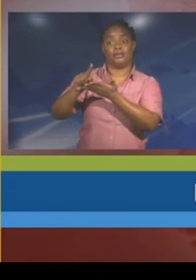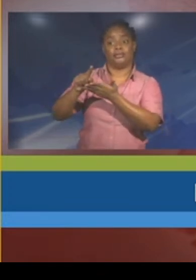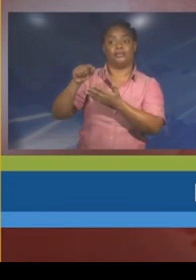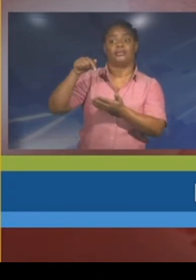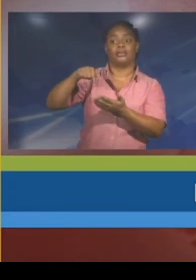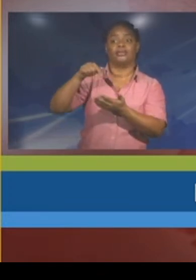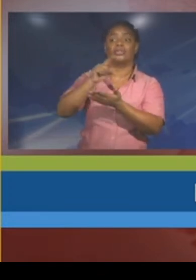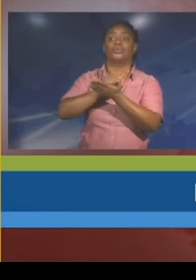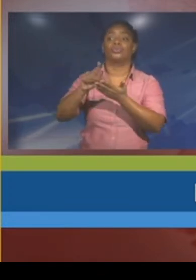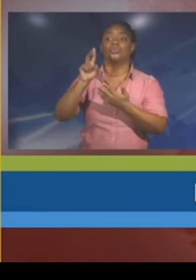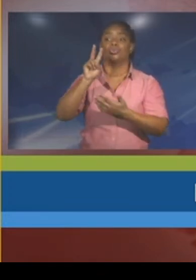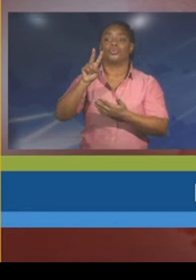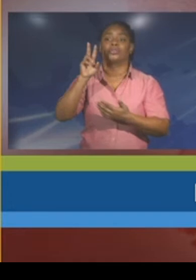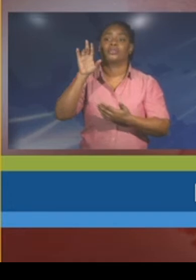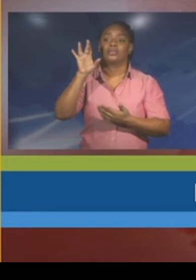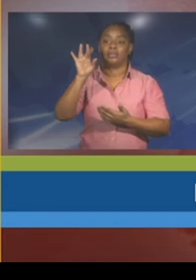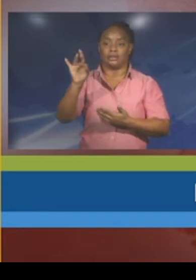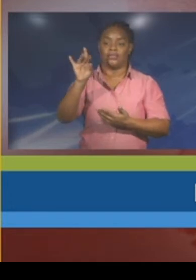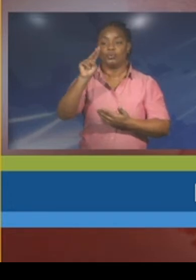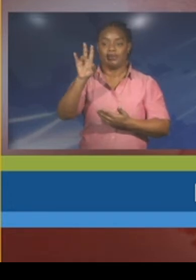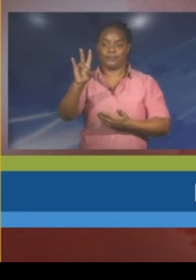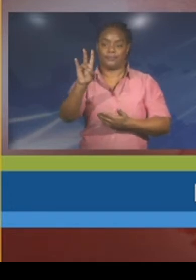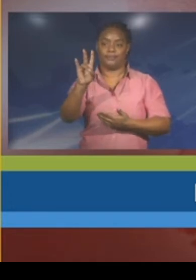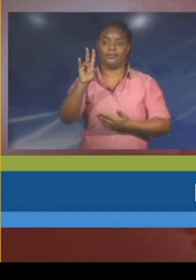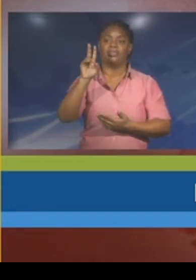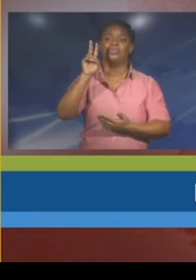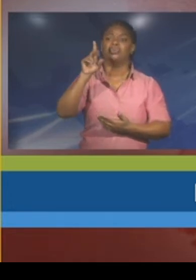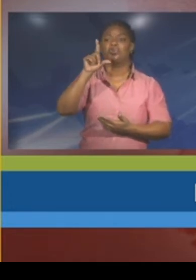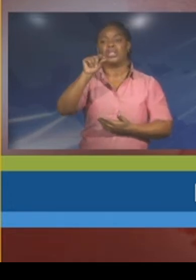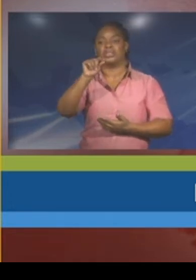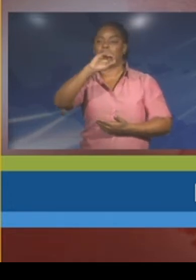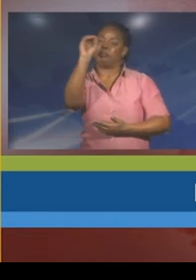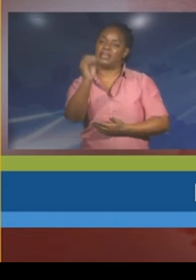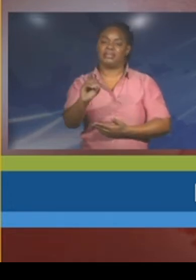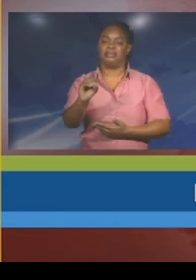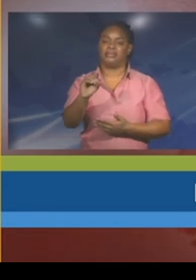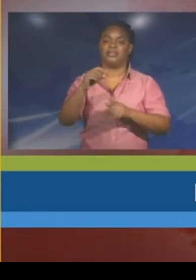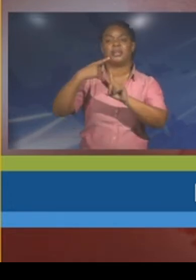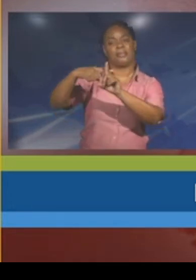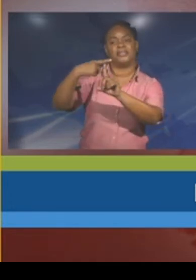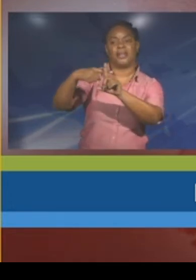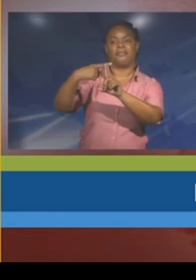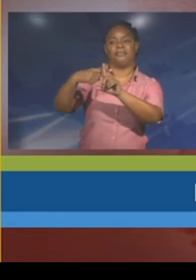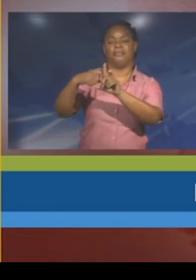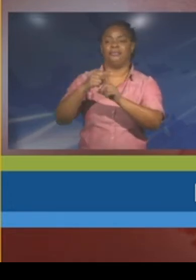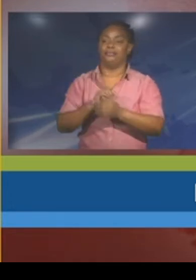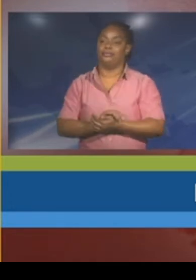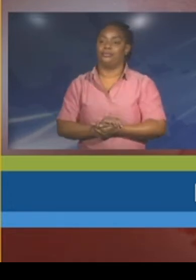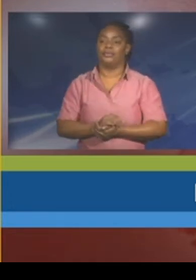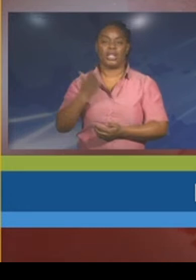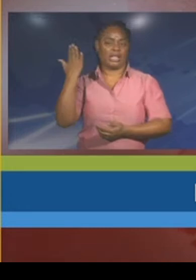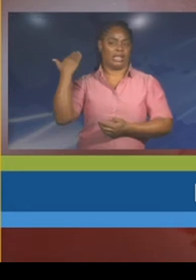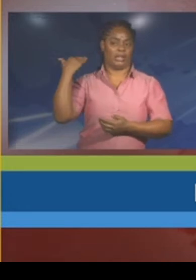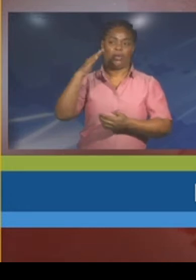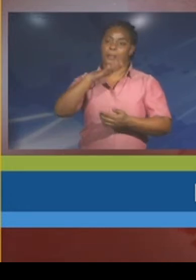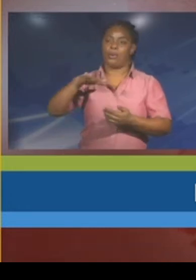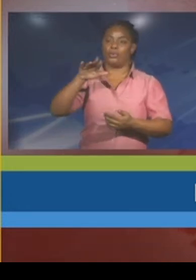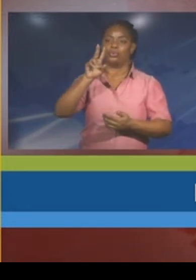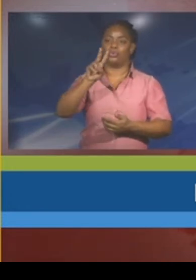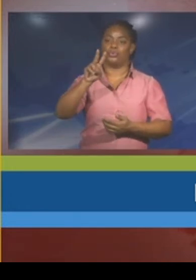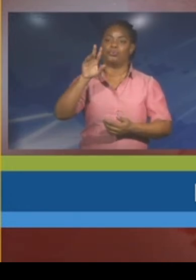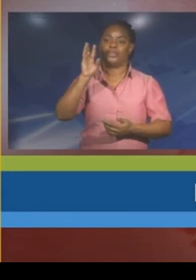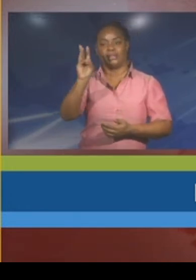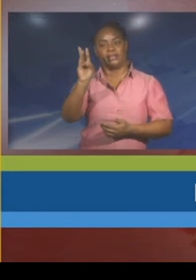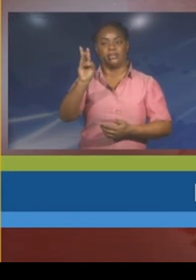27, we're actually at 20% positivity. The week before was about 26 or 25. So we are seeing a downward trend both in numbers